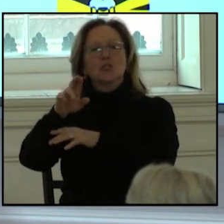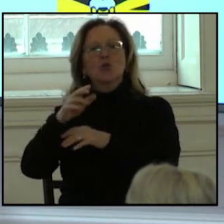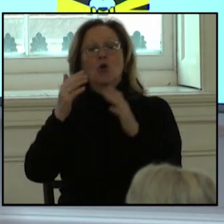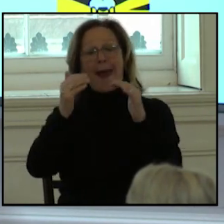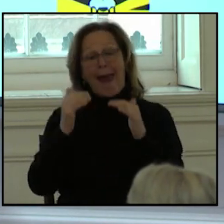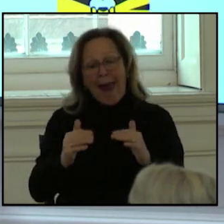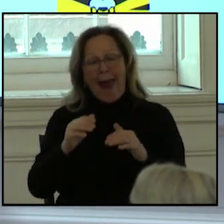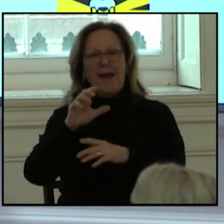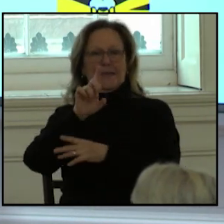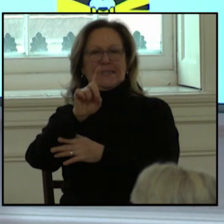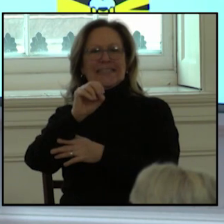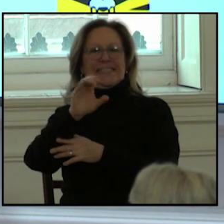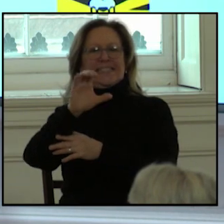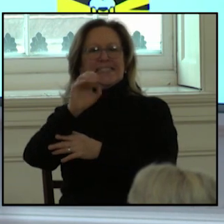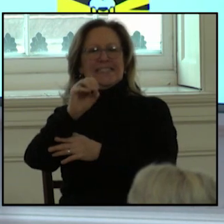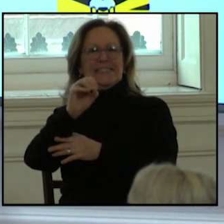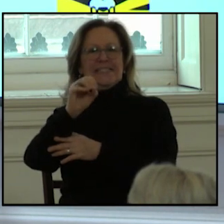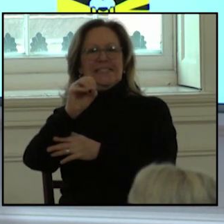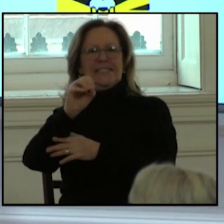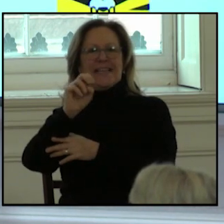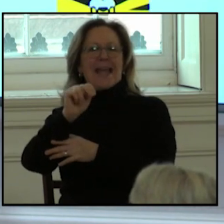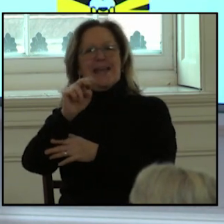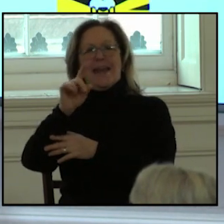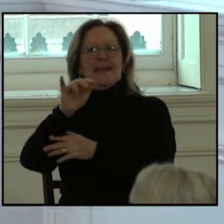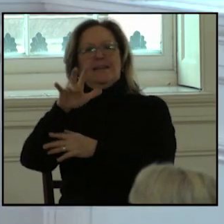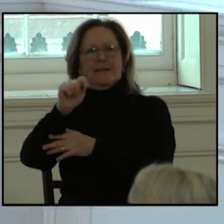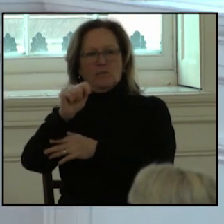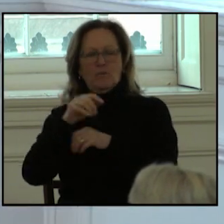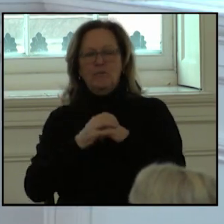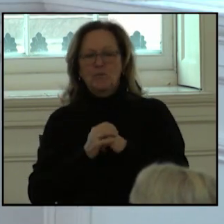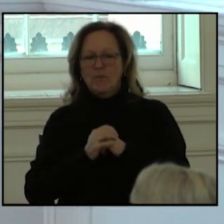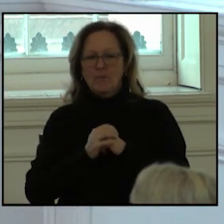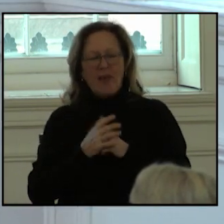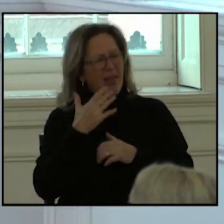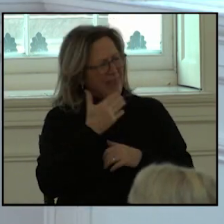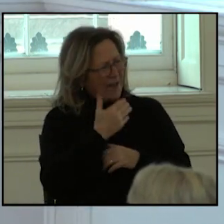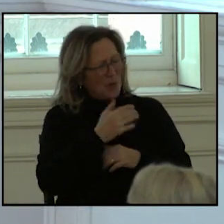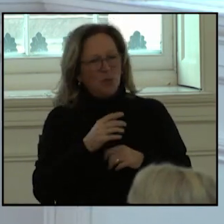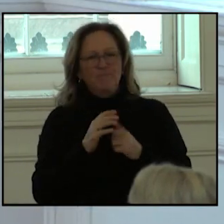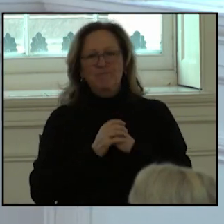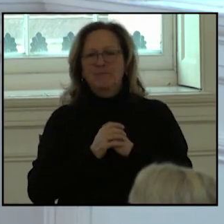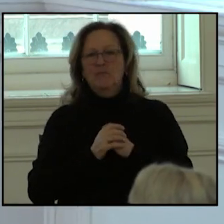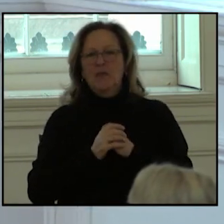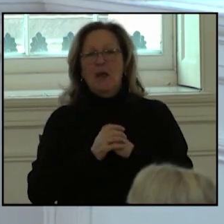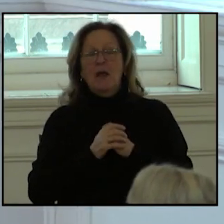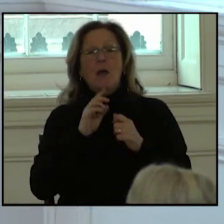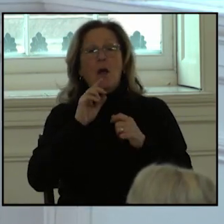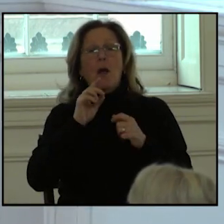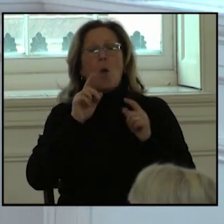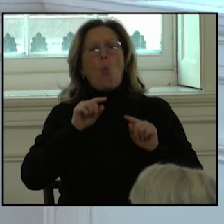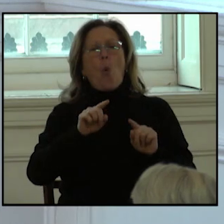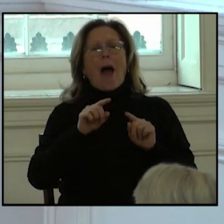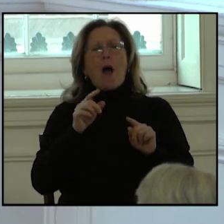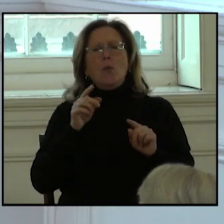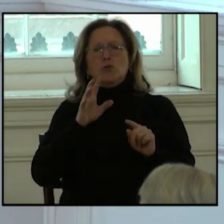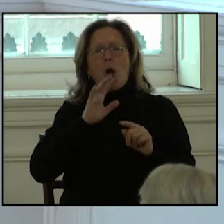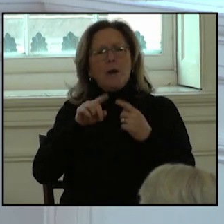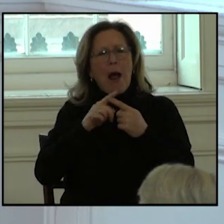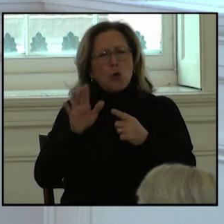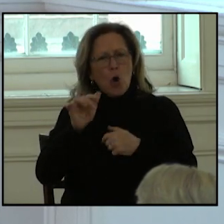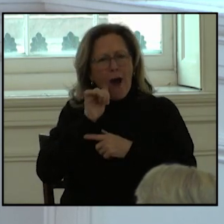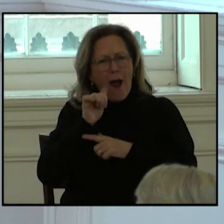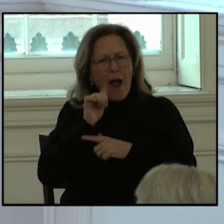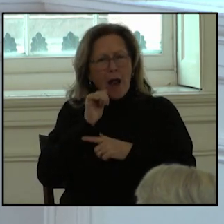there. Thank you. While we're talking about your aunt, tell us who she was and why she was so relevant, not only to